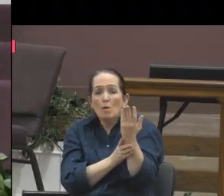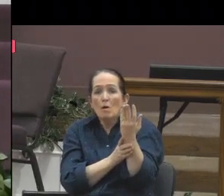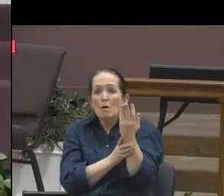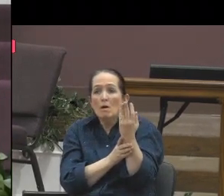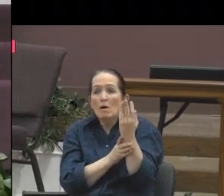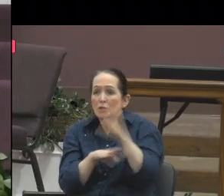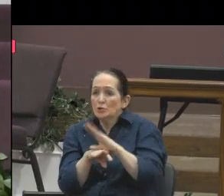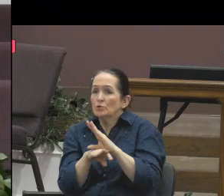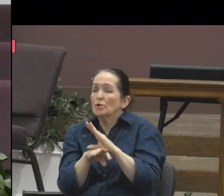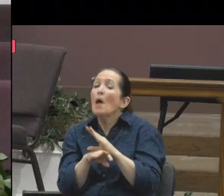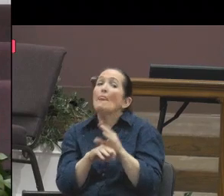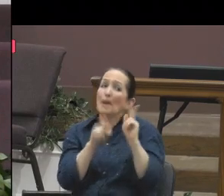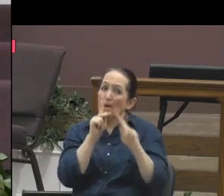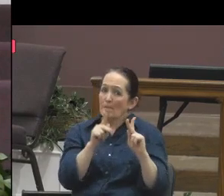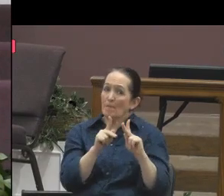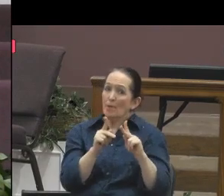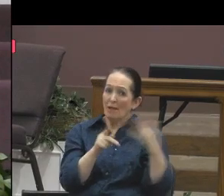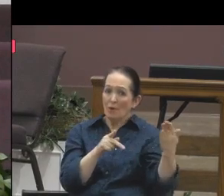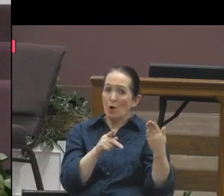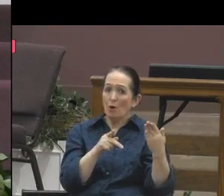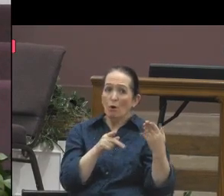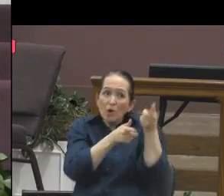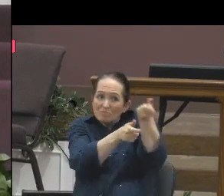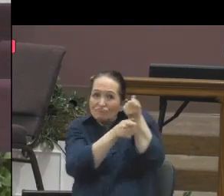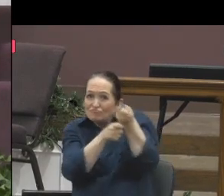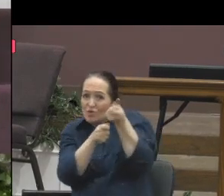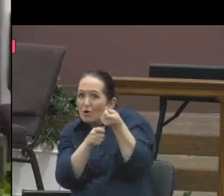There are individuals out there who can draw a crowd.